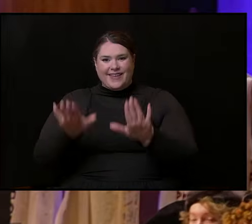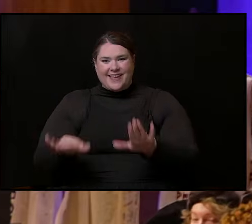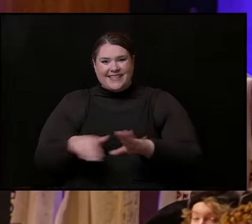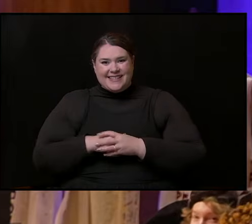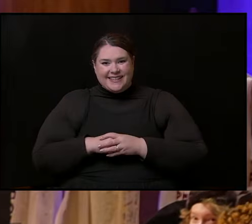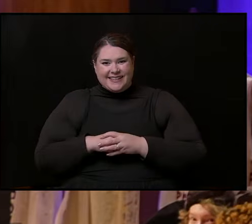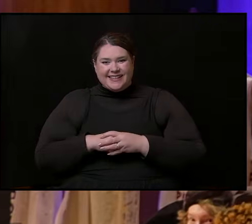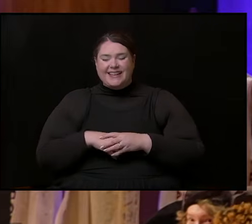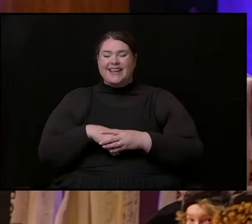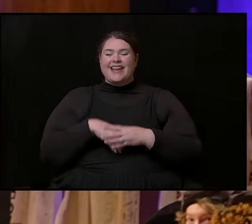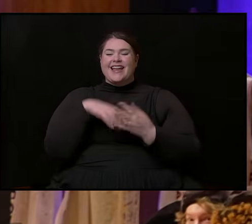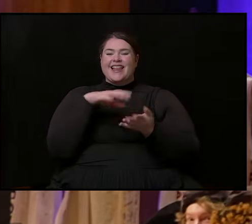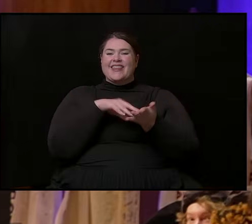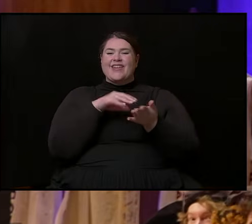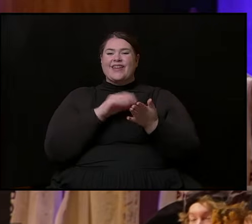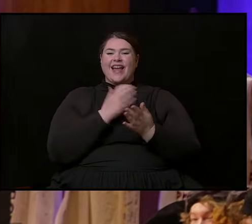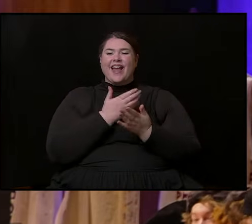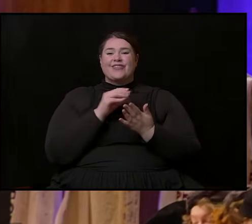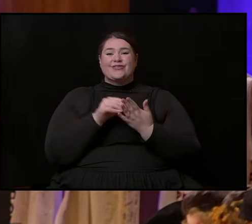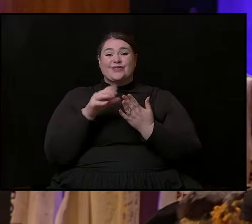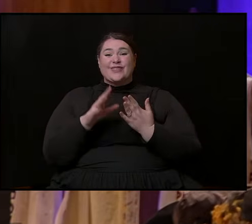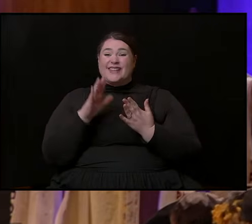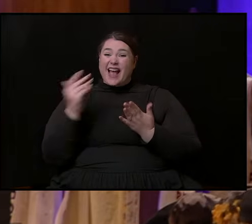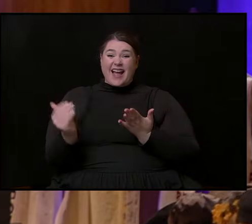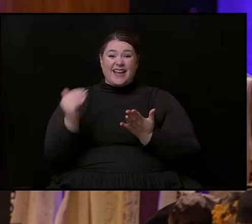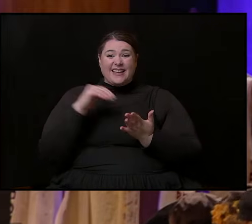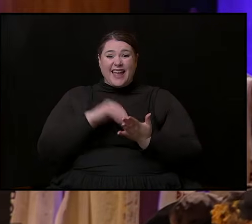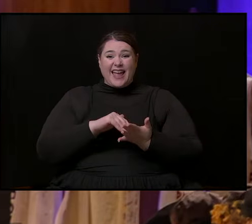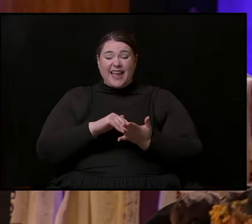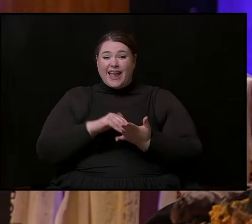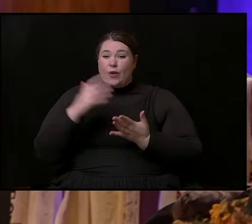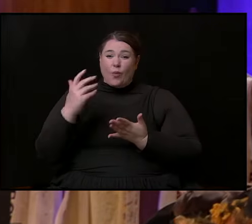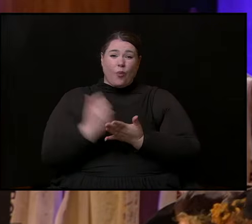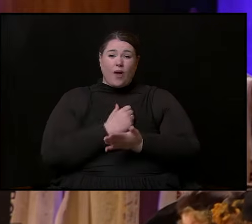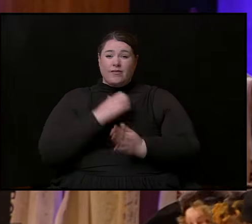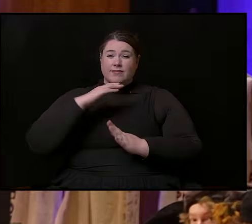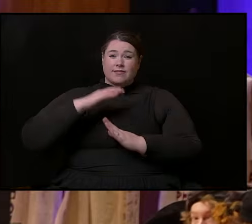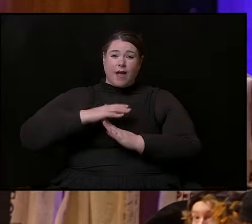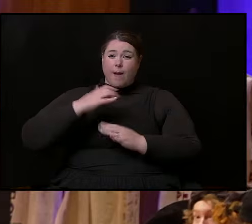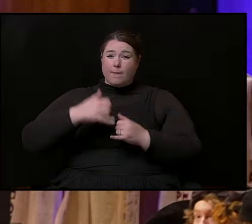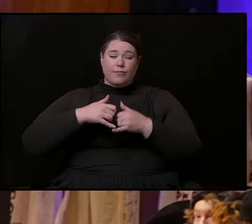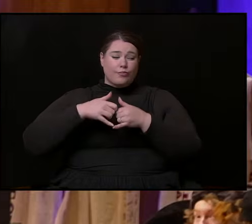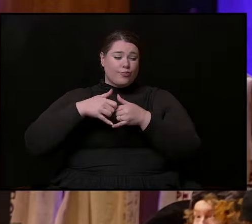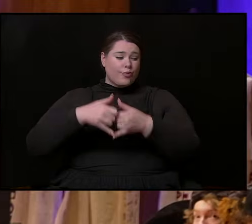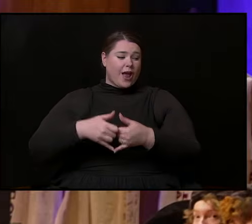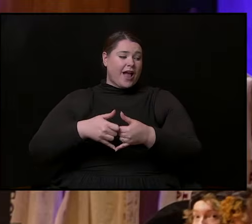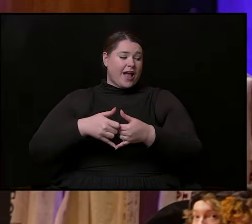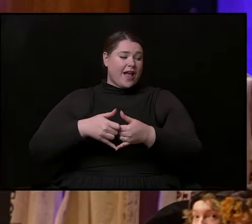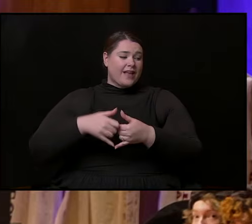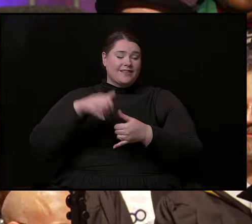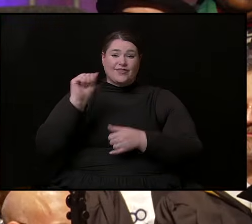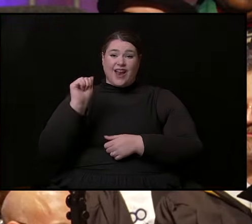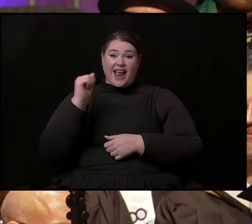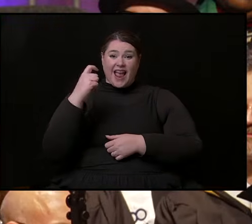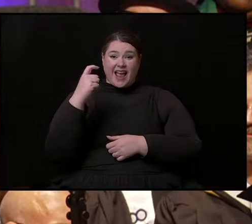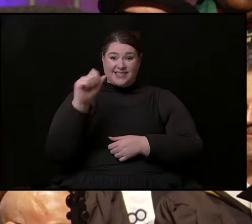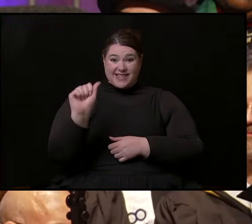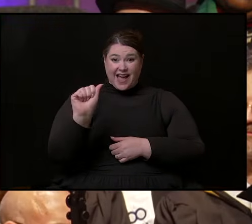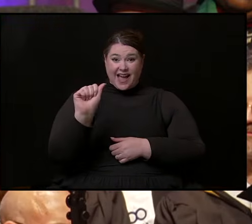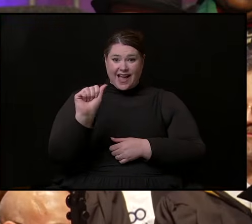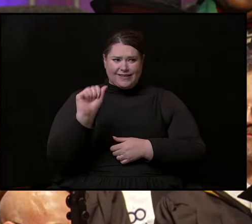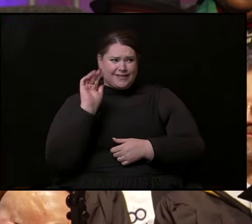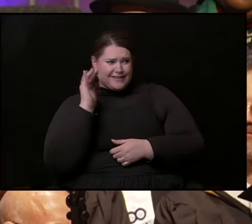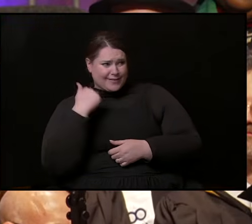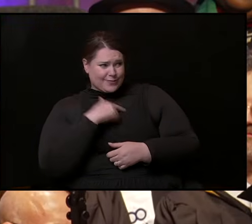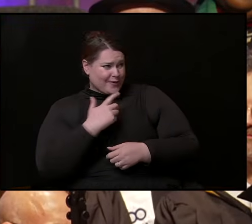Learning that our students once again took home the top prizes at AXA. That it seems like we win almost every